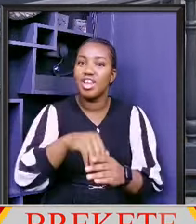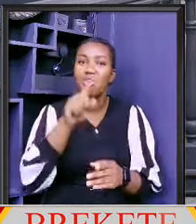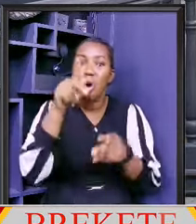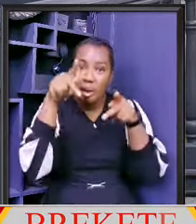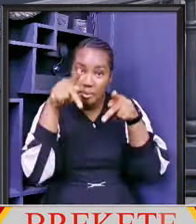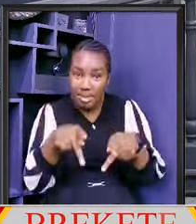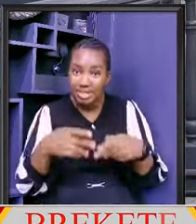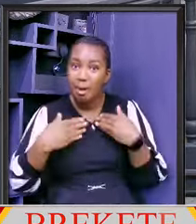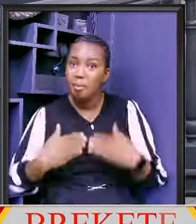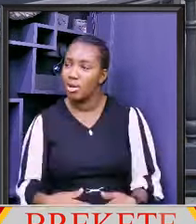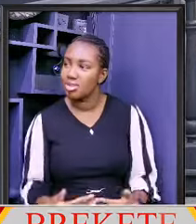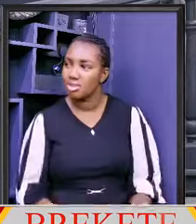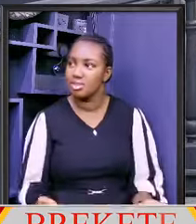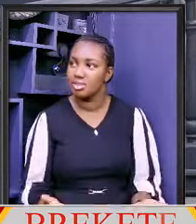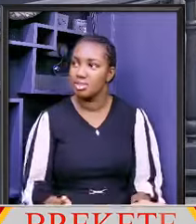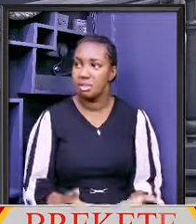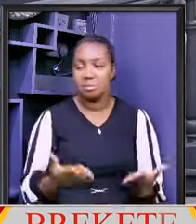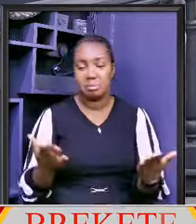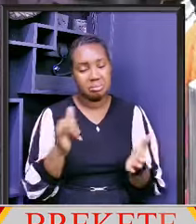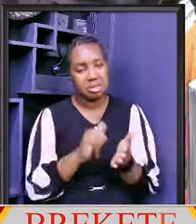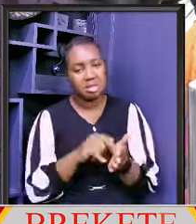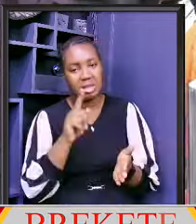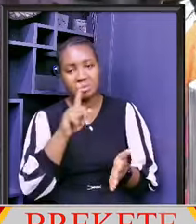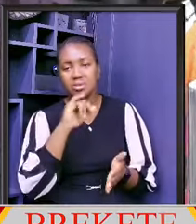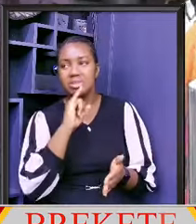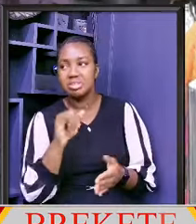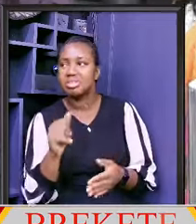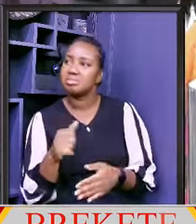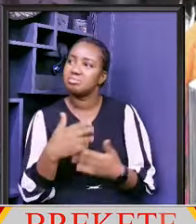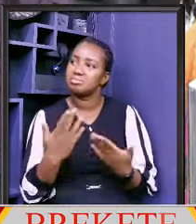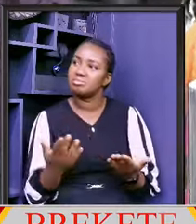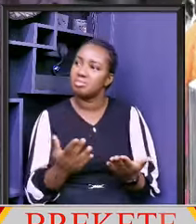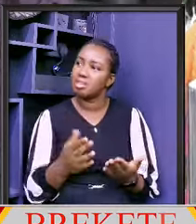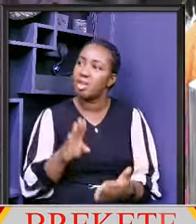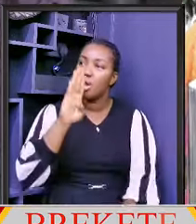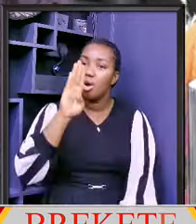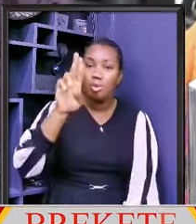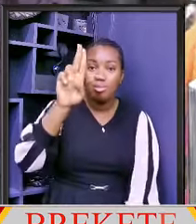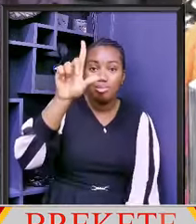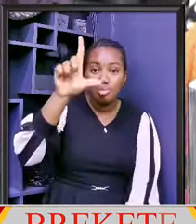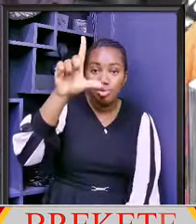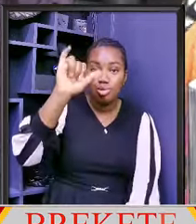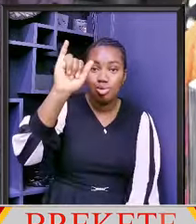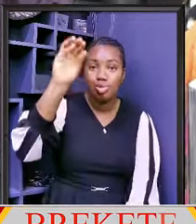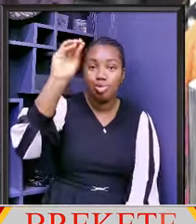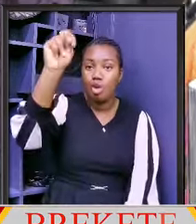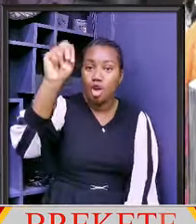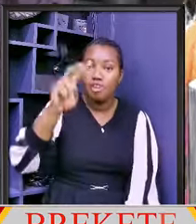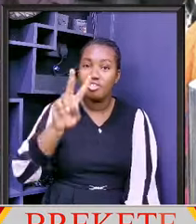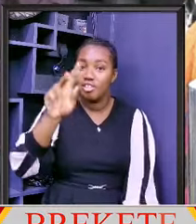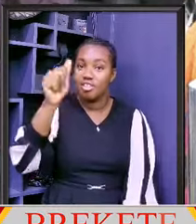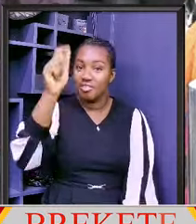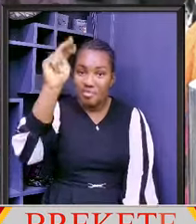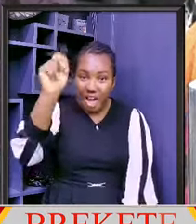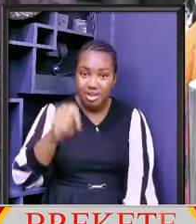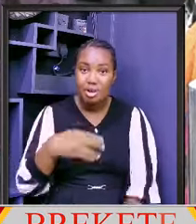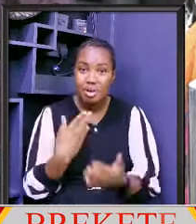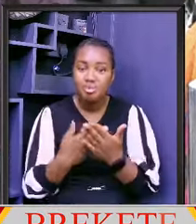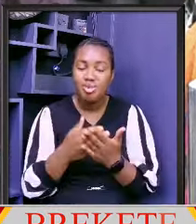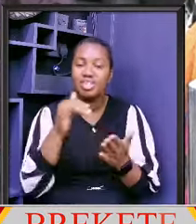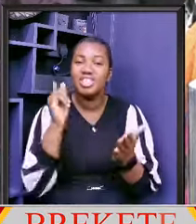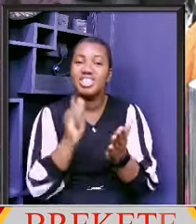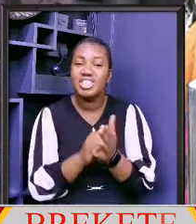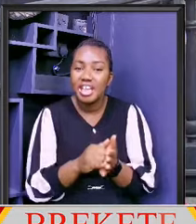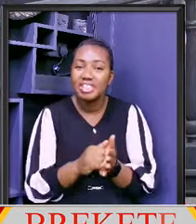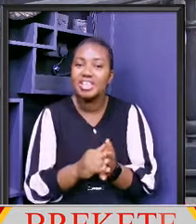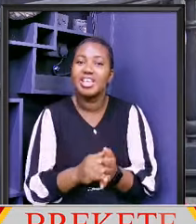Yeah. Anyways, that one bullion van. Money where bullion van no fit carry, but Bali got carry